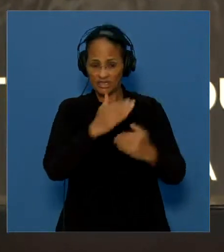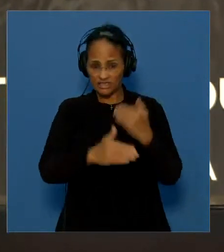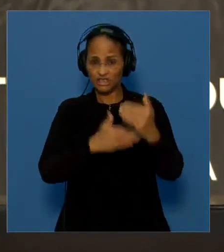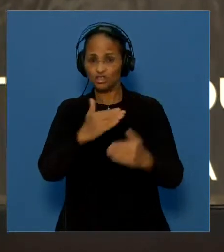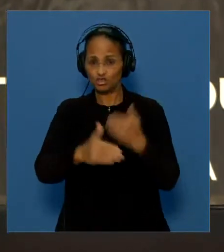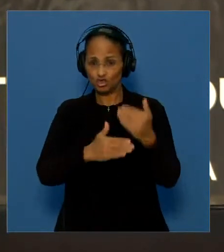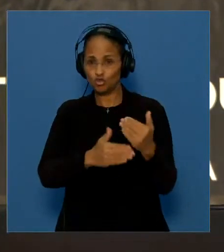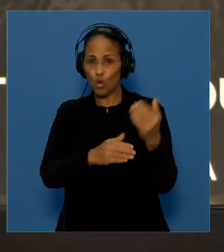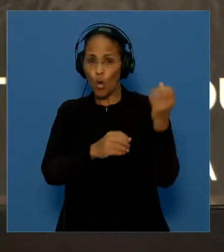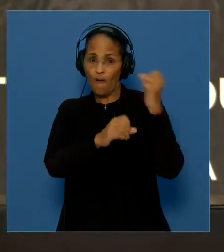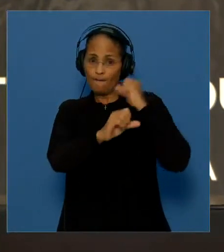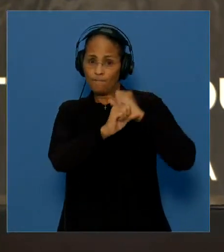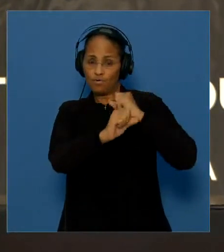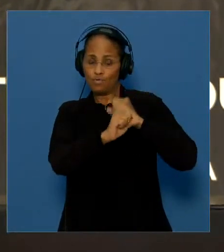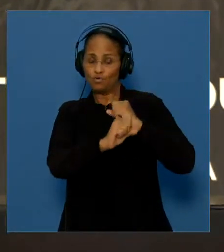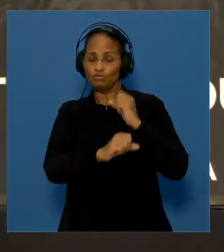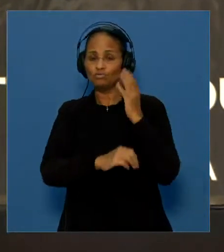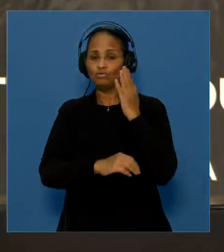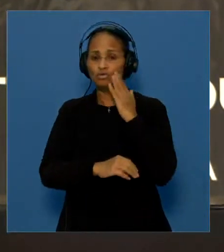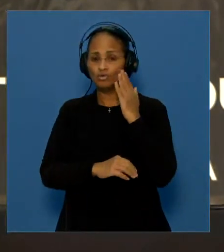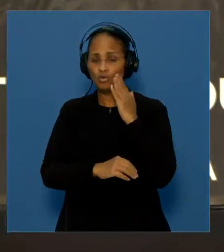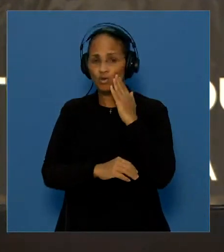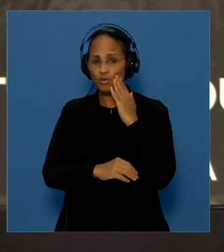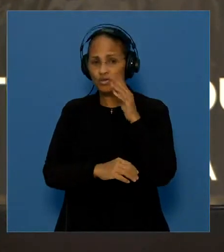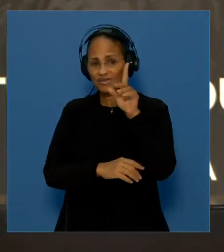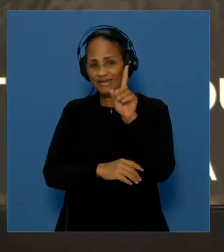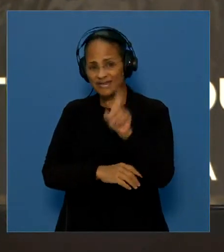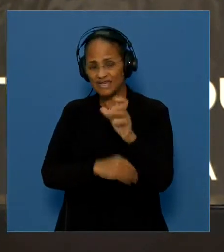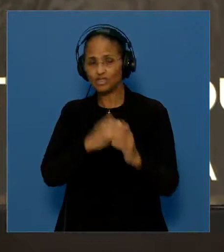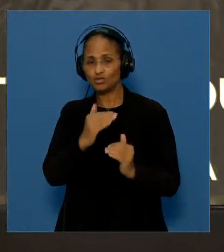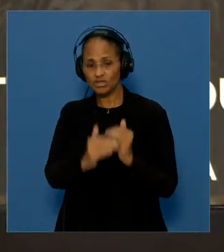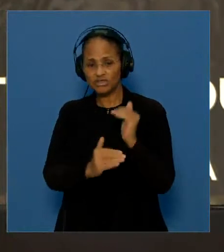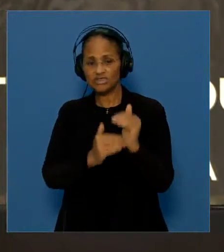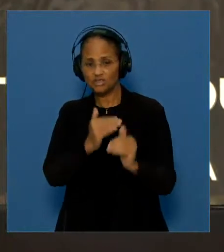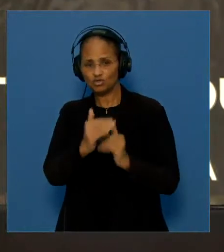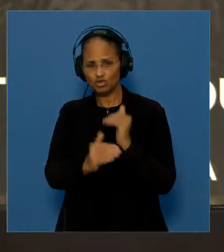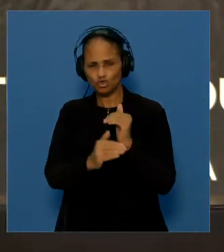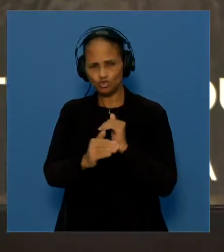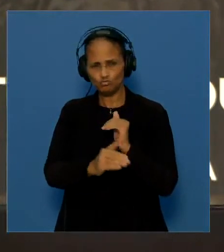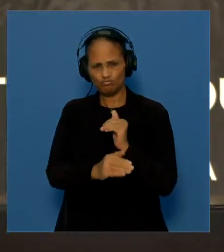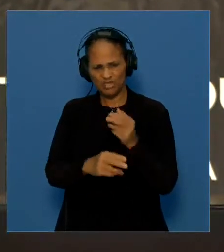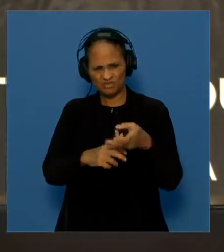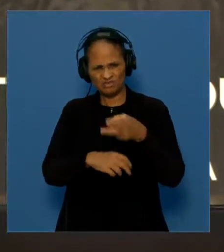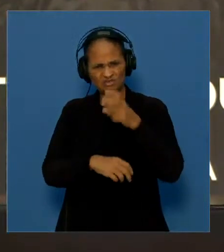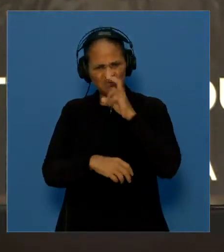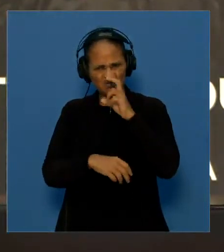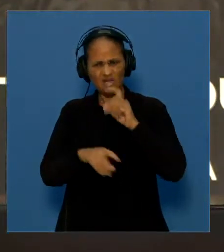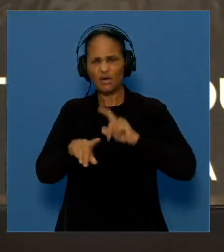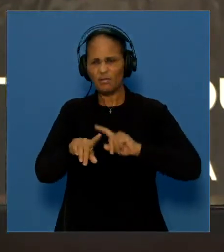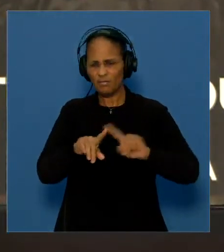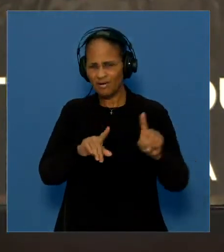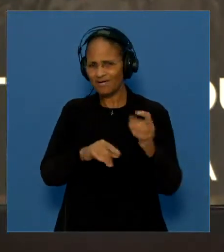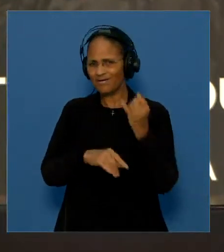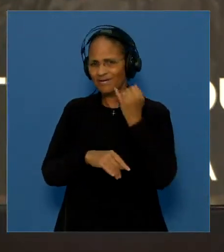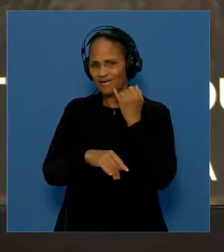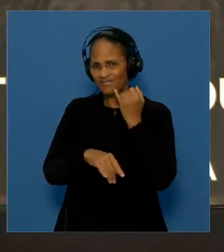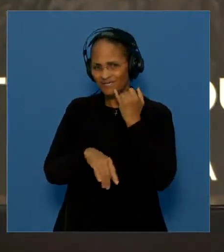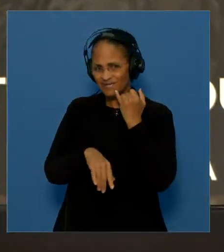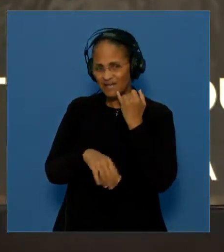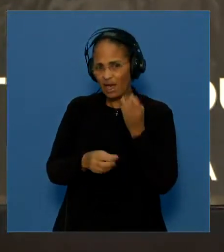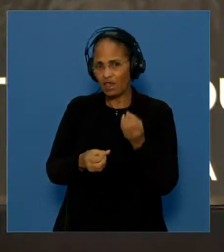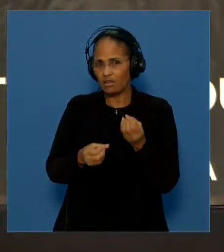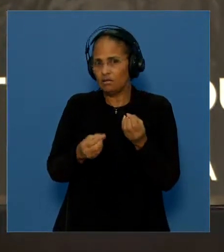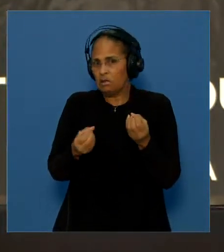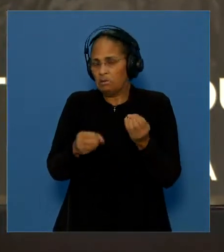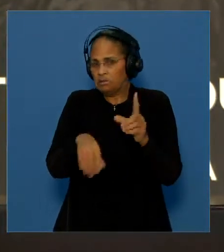ahead and promote. The need to continue to be vigilant. But without question, when you go so long without a number of cases